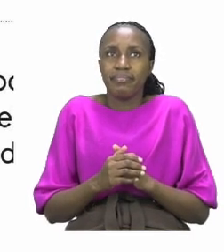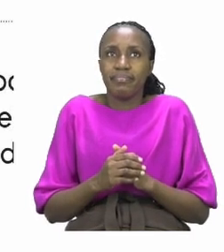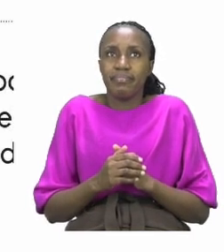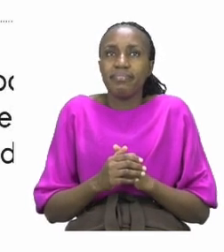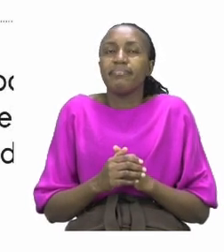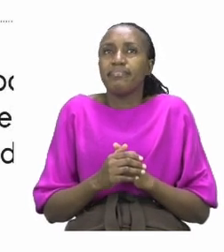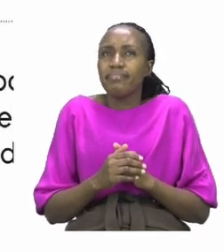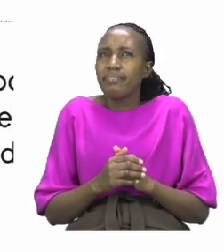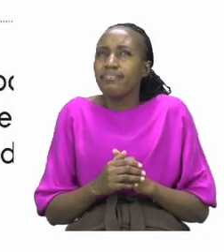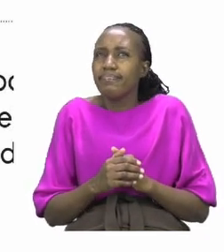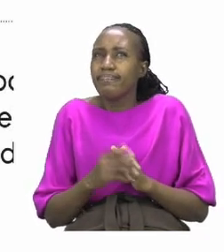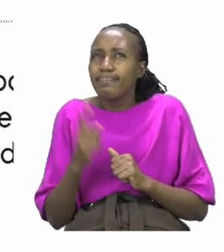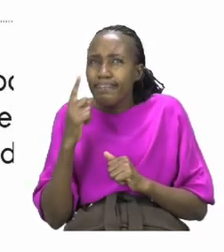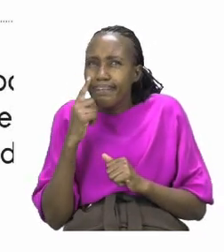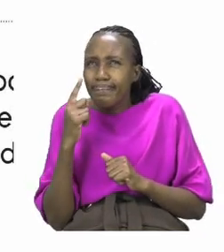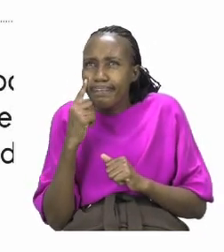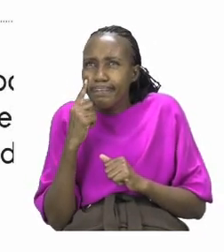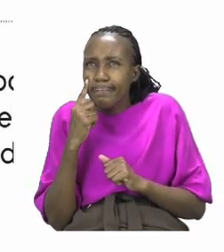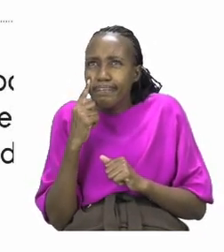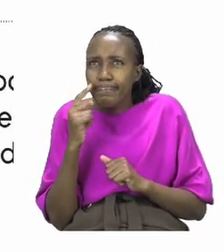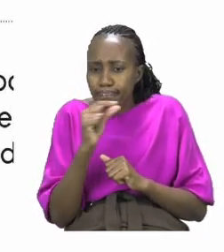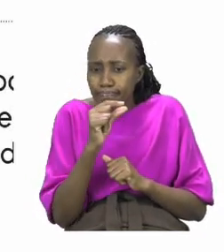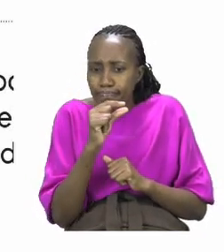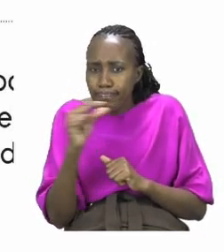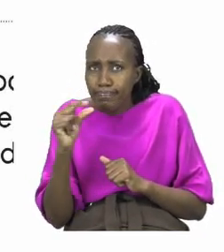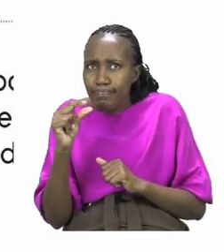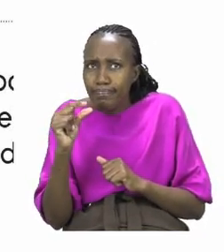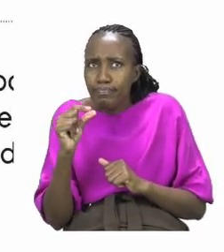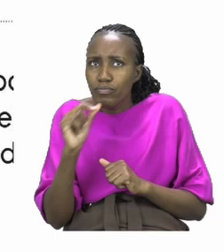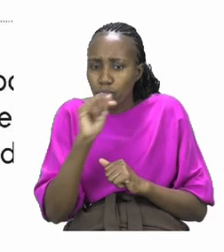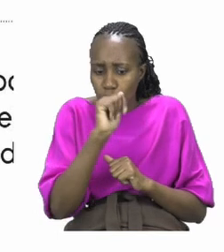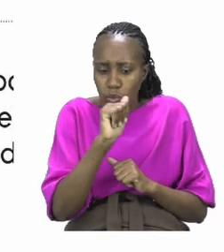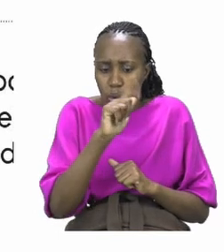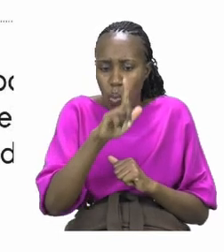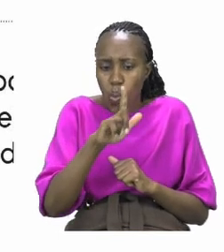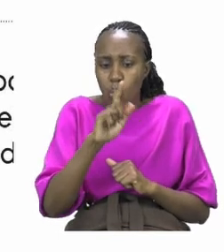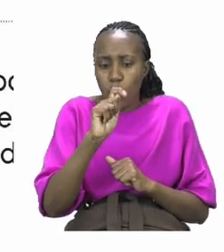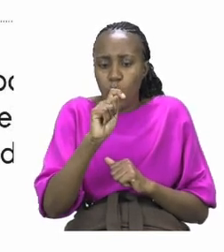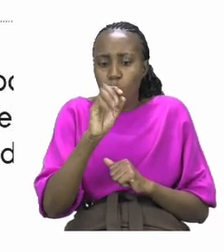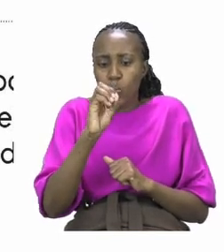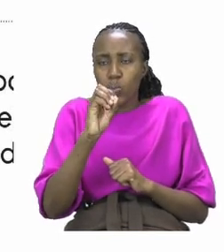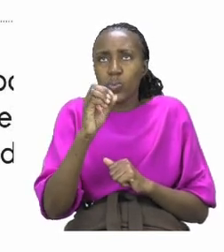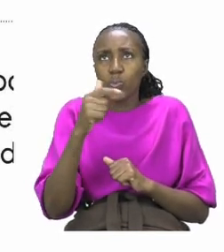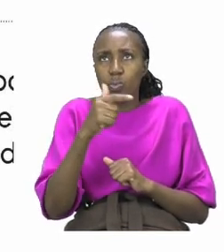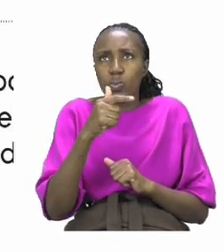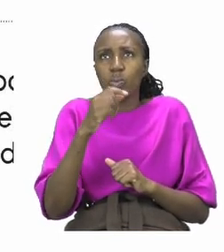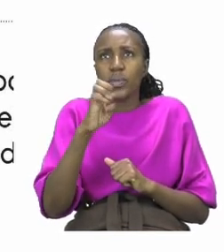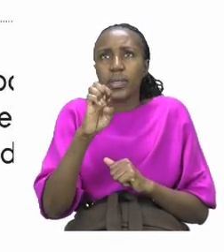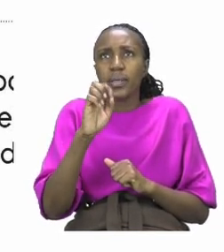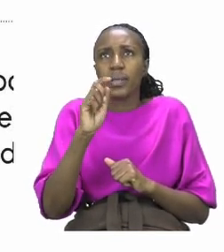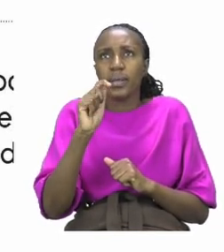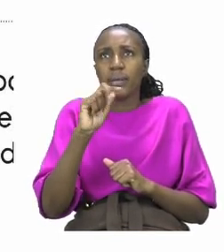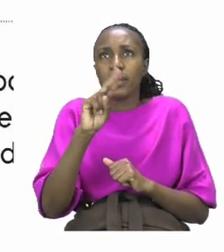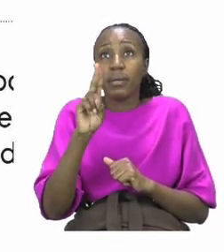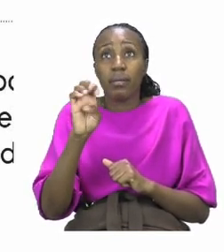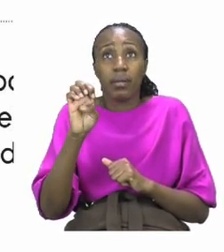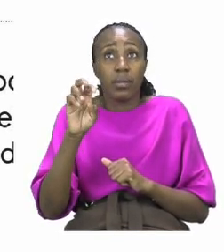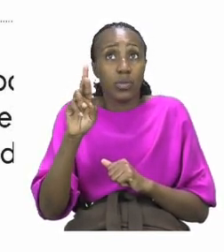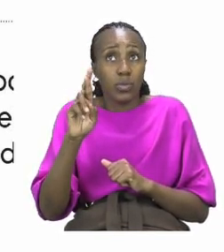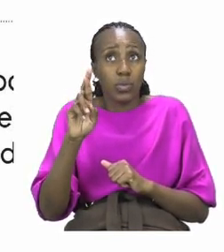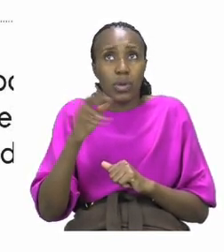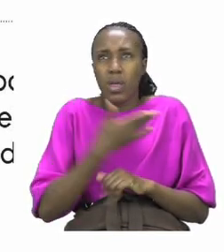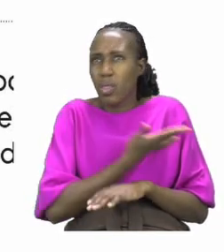special word that has been used there to tell us what we're supposed to be doing. And that word is